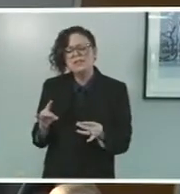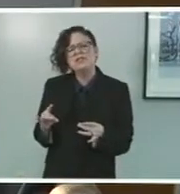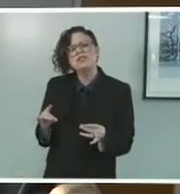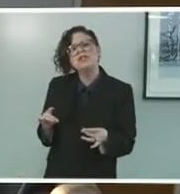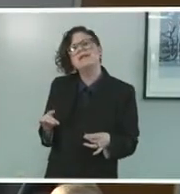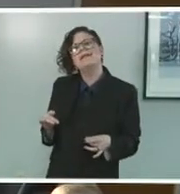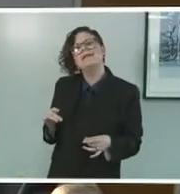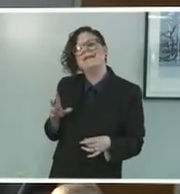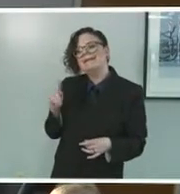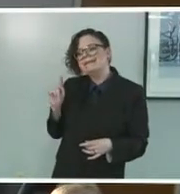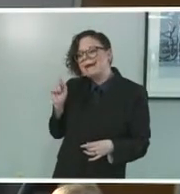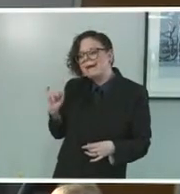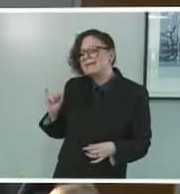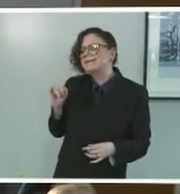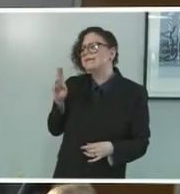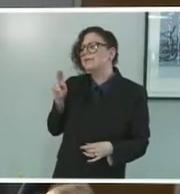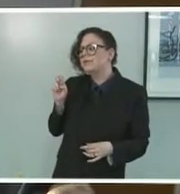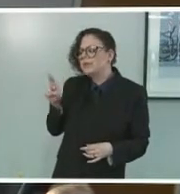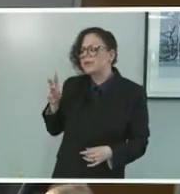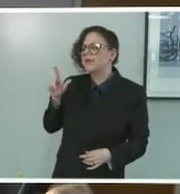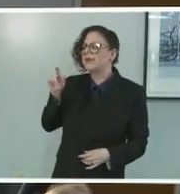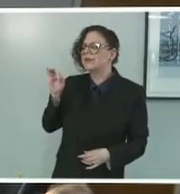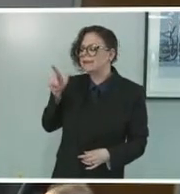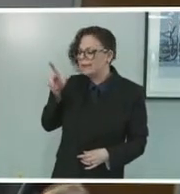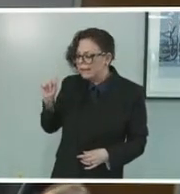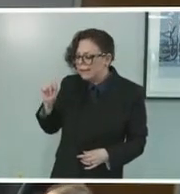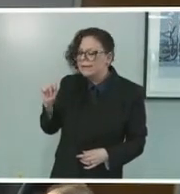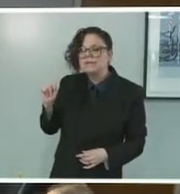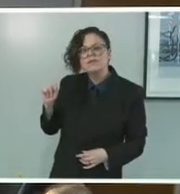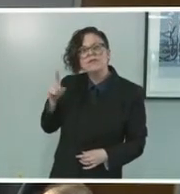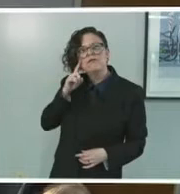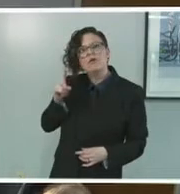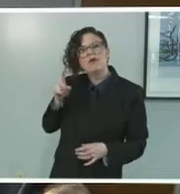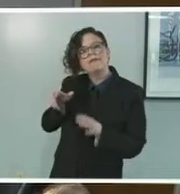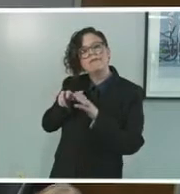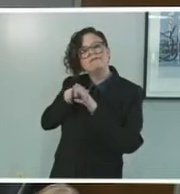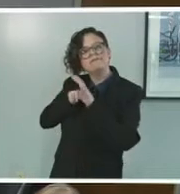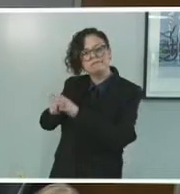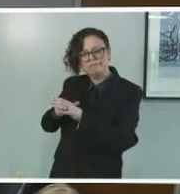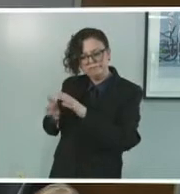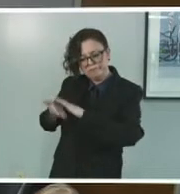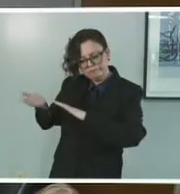others are exempted under the transportation category, meaning they can continue to